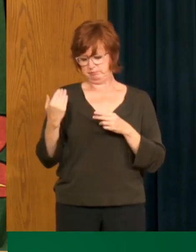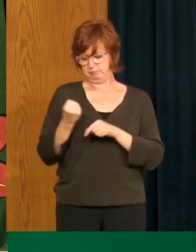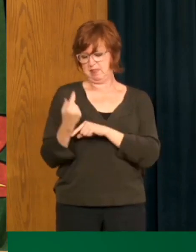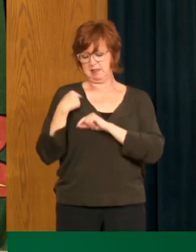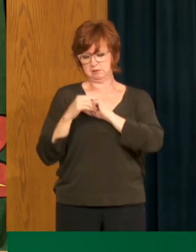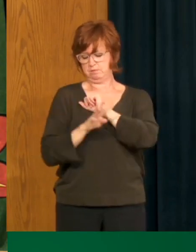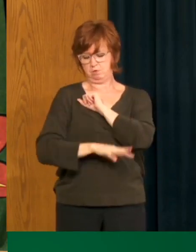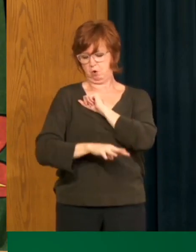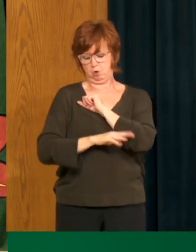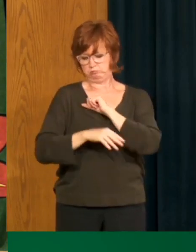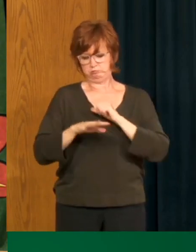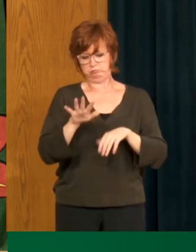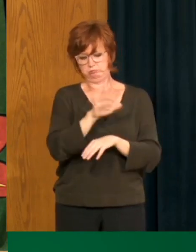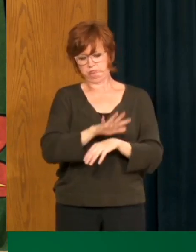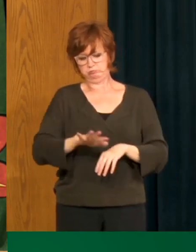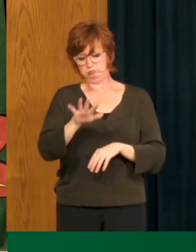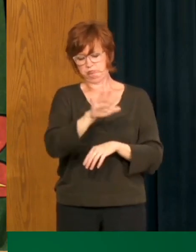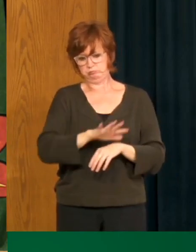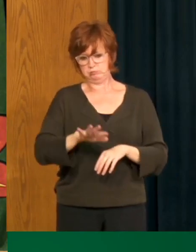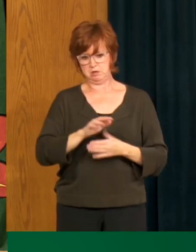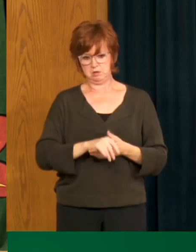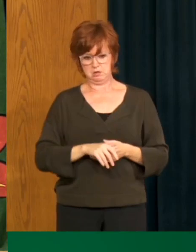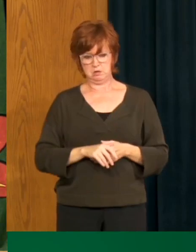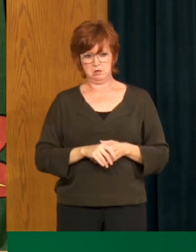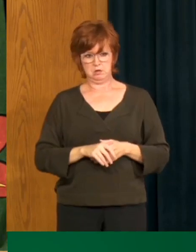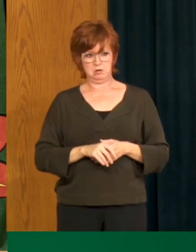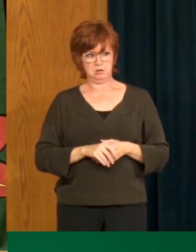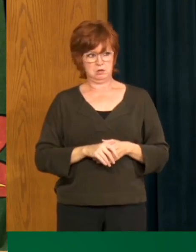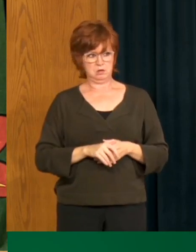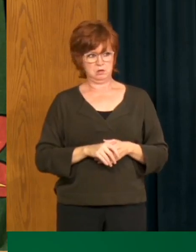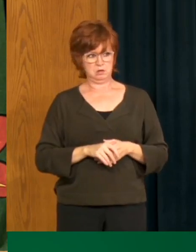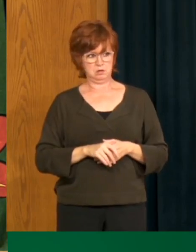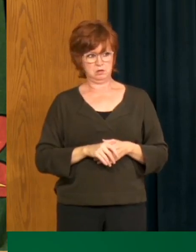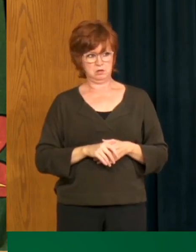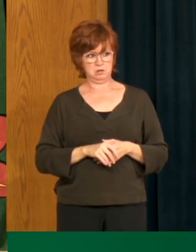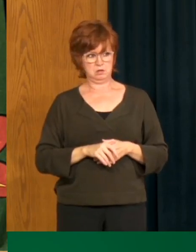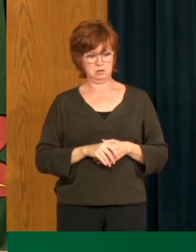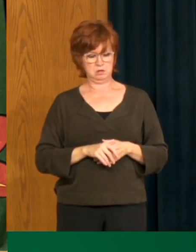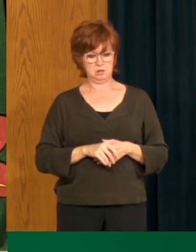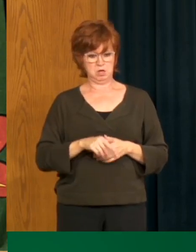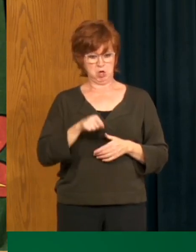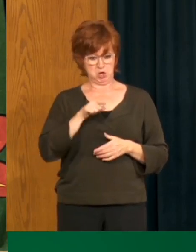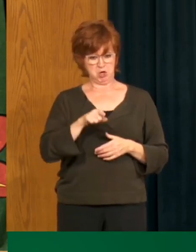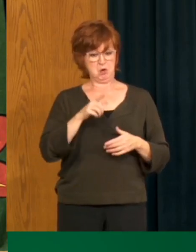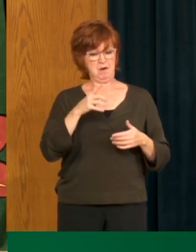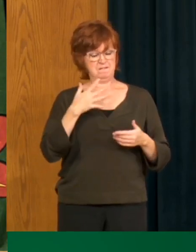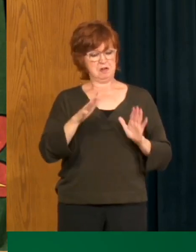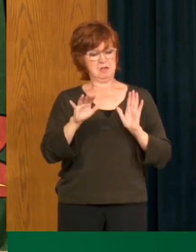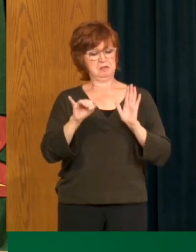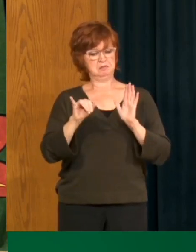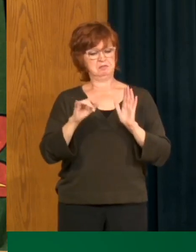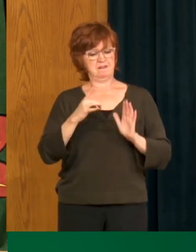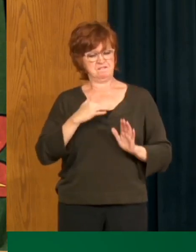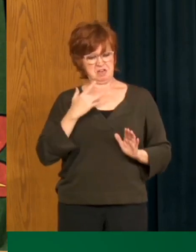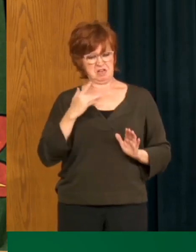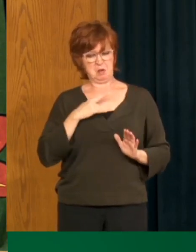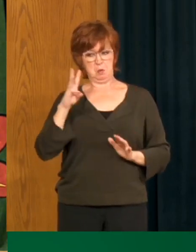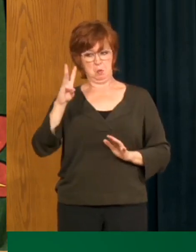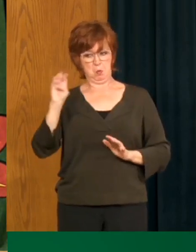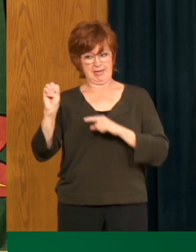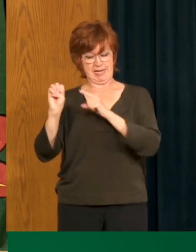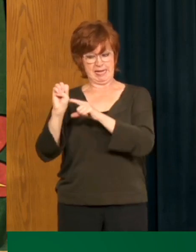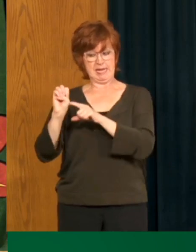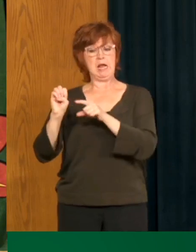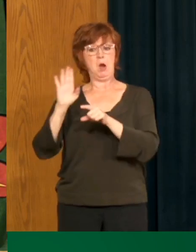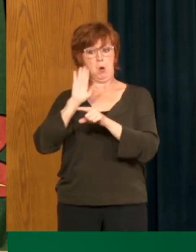first of all, were you aware that it would be we most likely running the program and that the